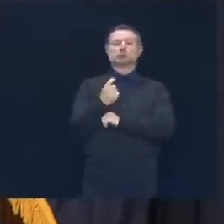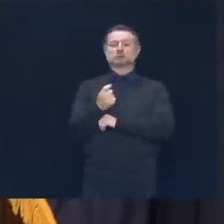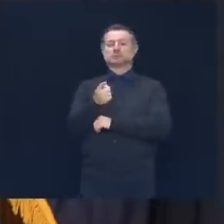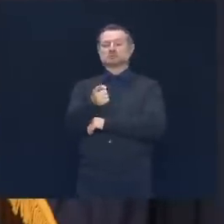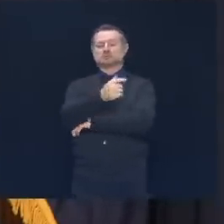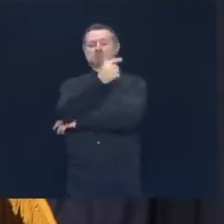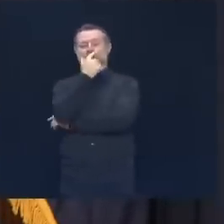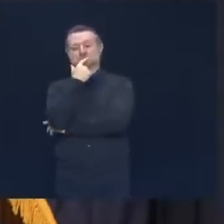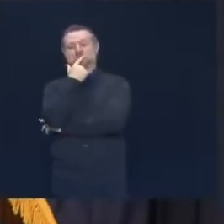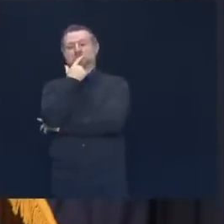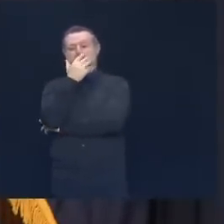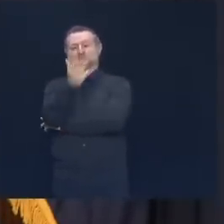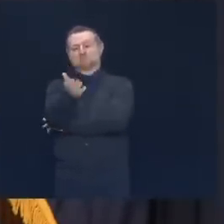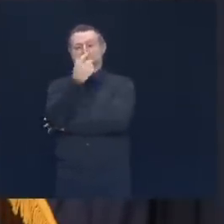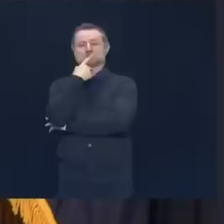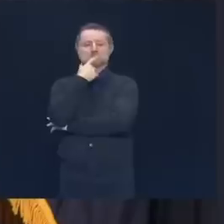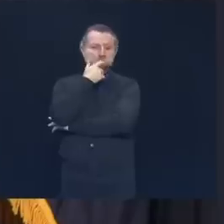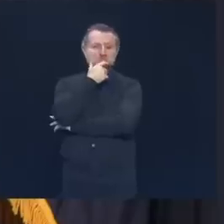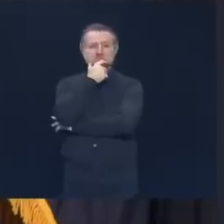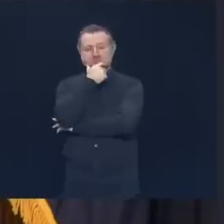There have been